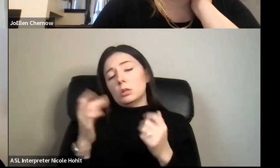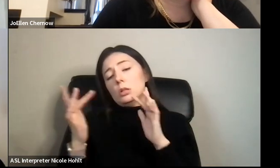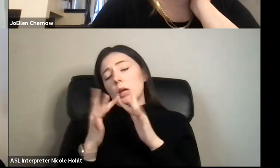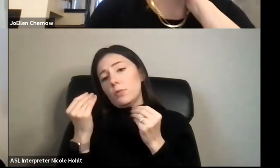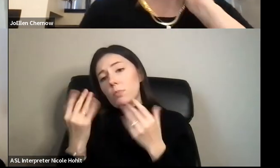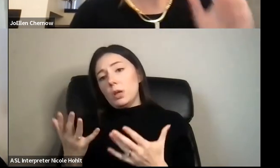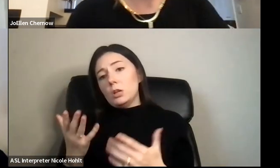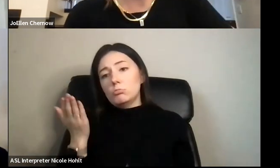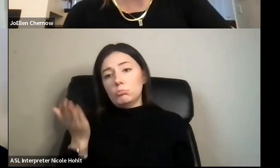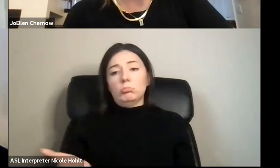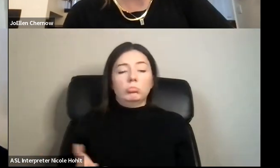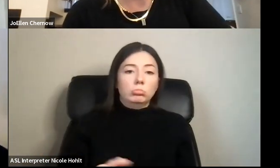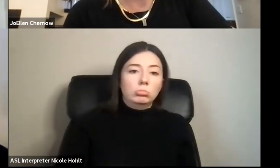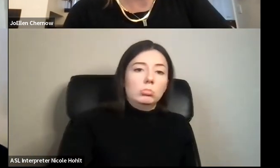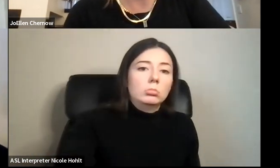information should be there.